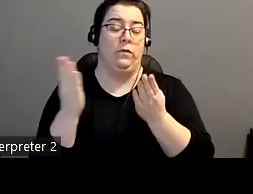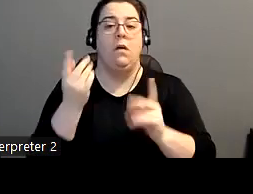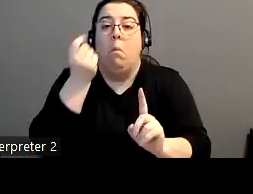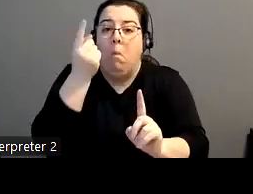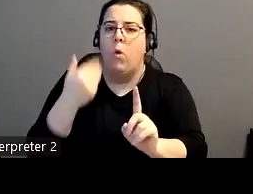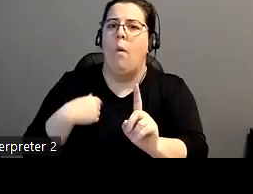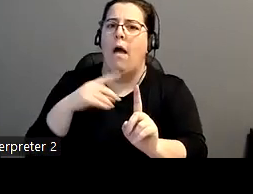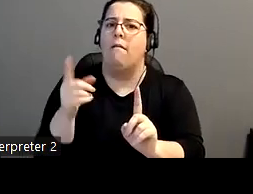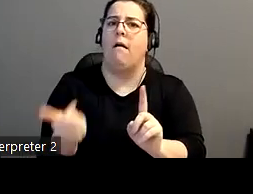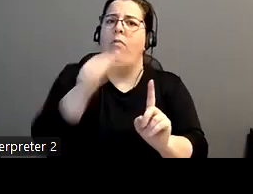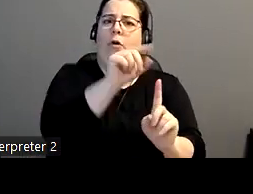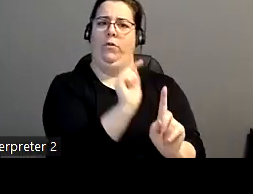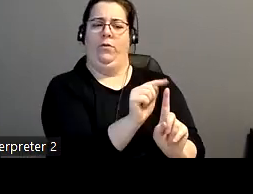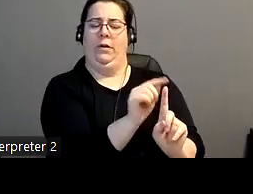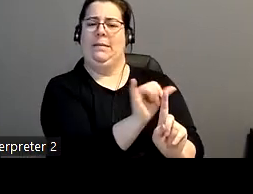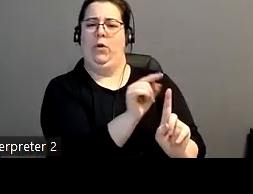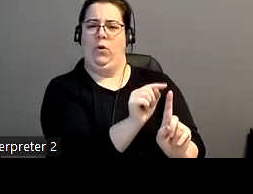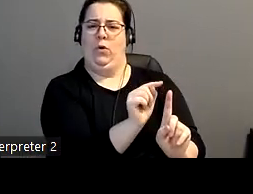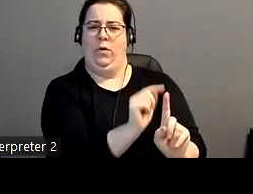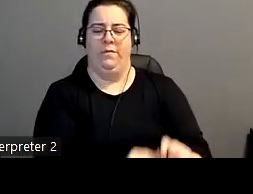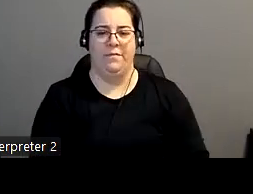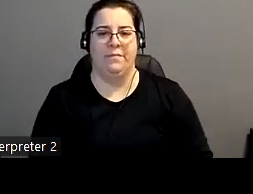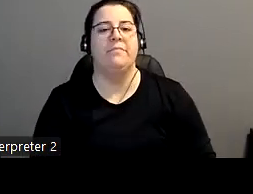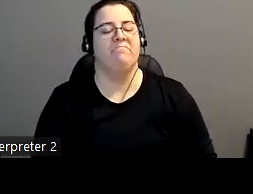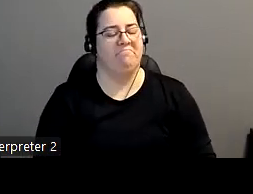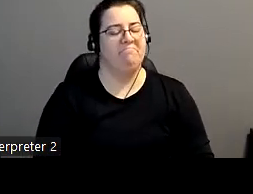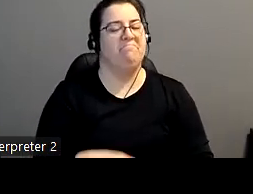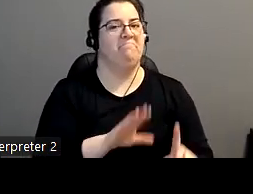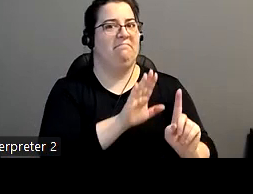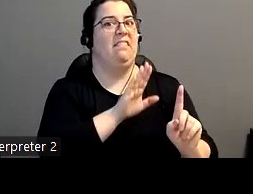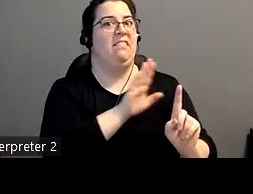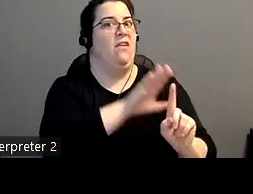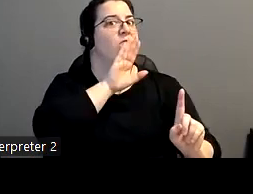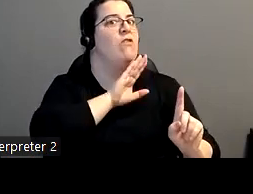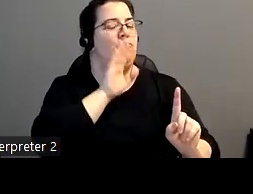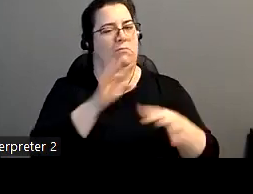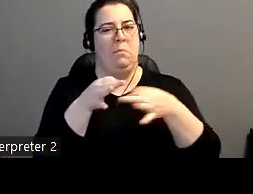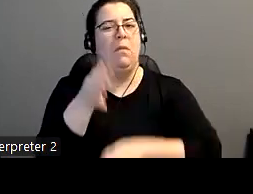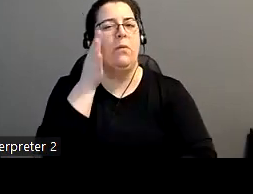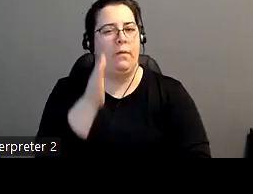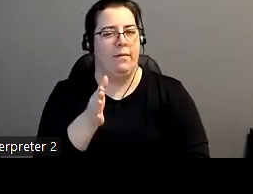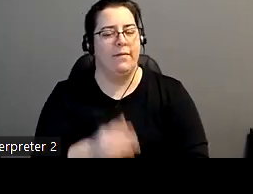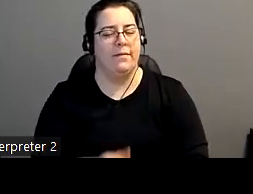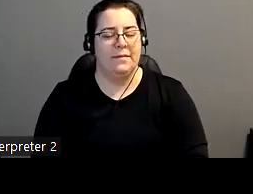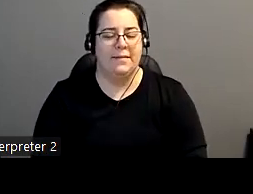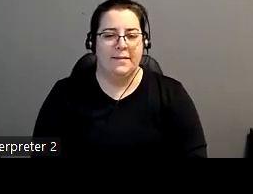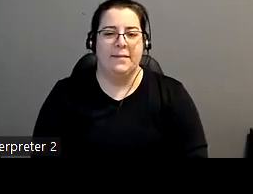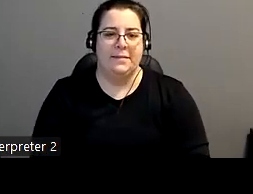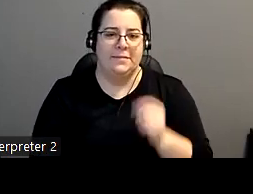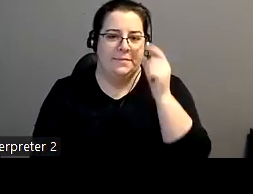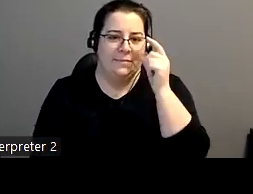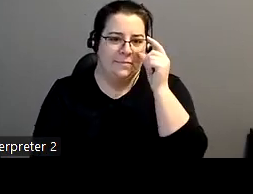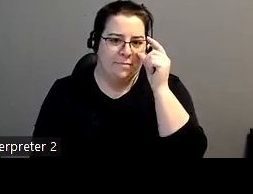let me explain what their frustration has been over the years. They